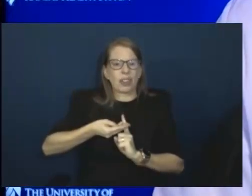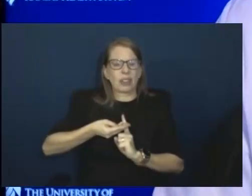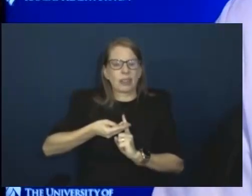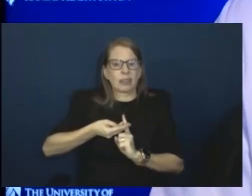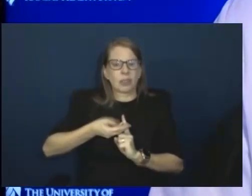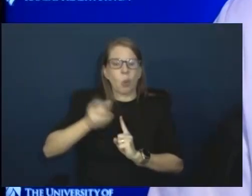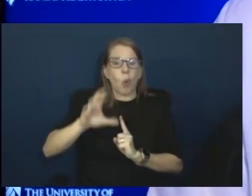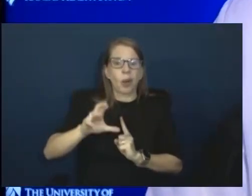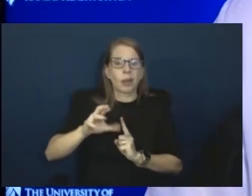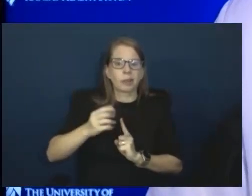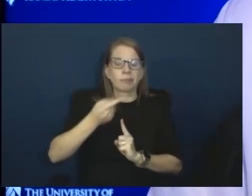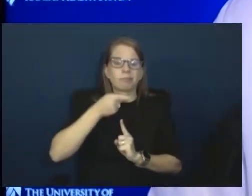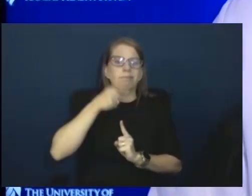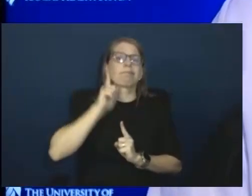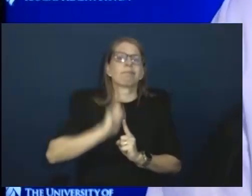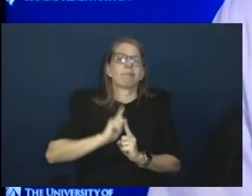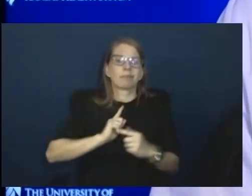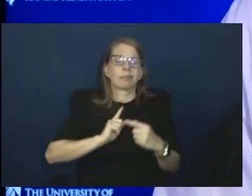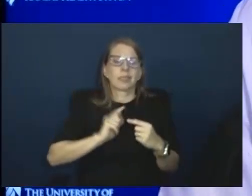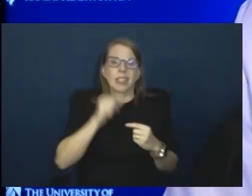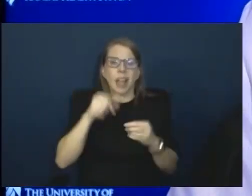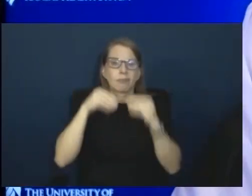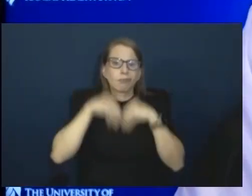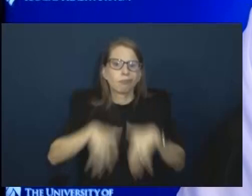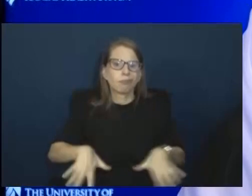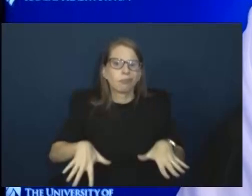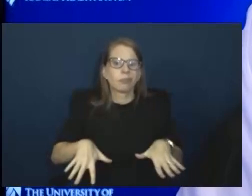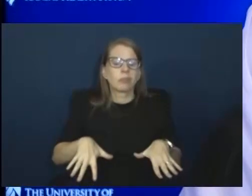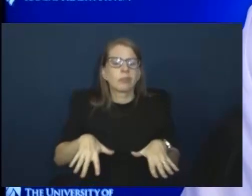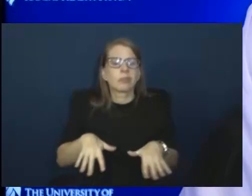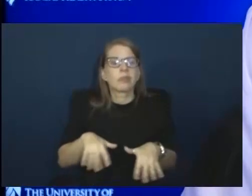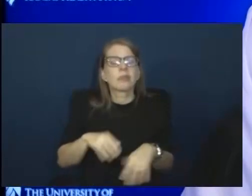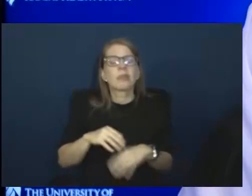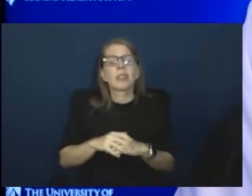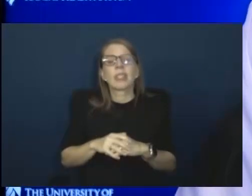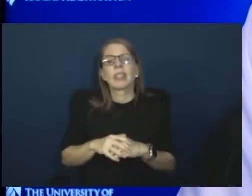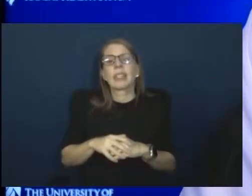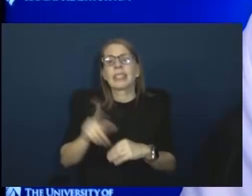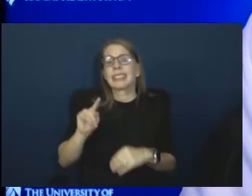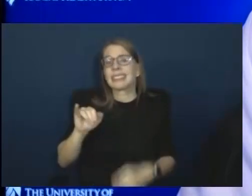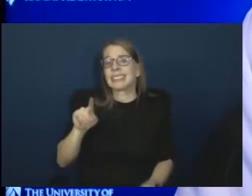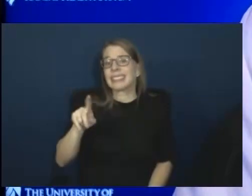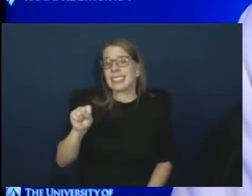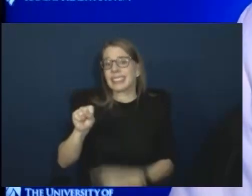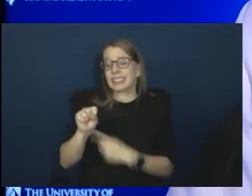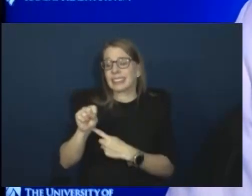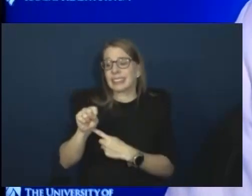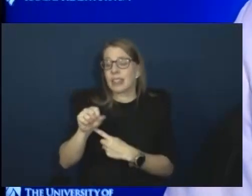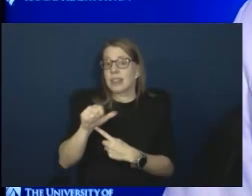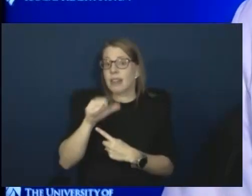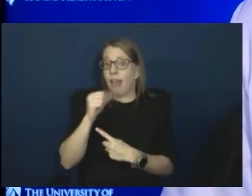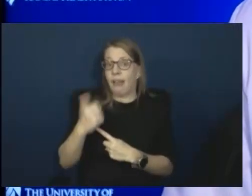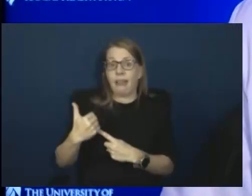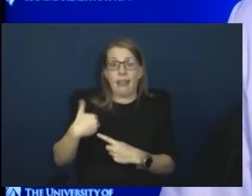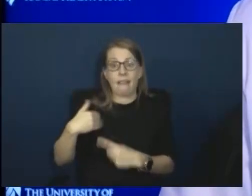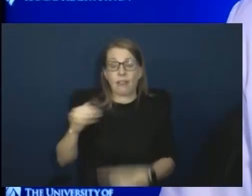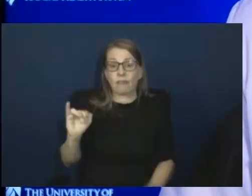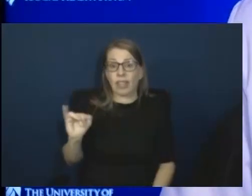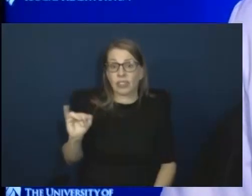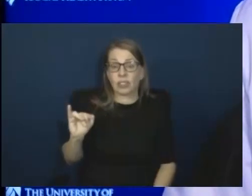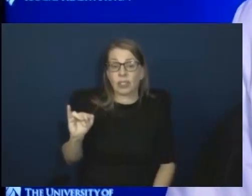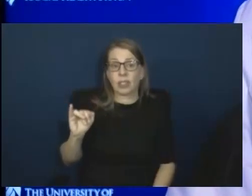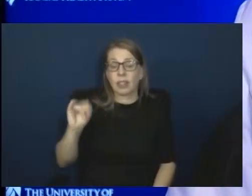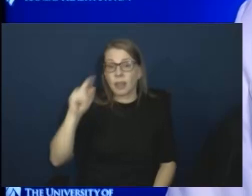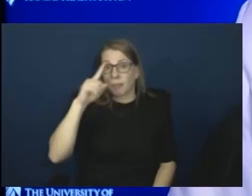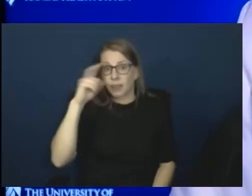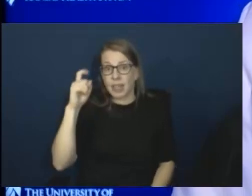SARS-CoV-2 to that person that's eating it. The same reason that ticks do not carry and have not been found to be a source of infection, because there is a very